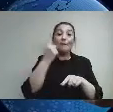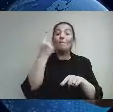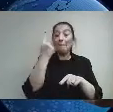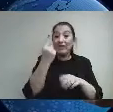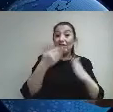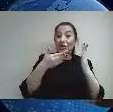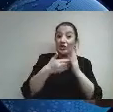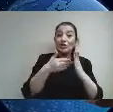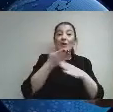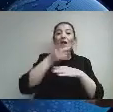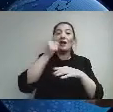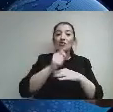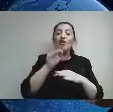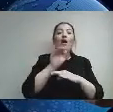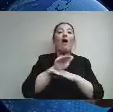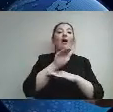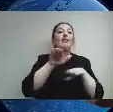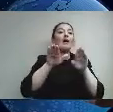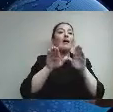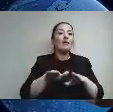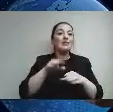There are certain criteria.